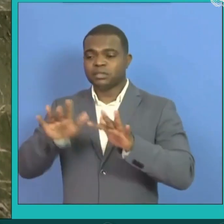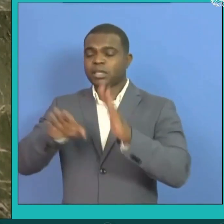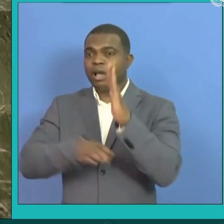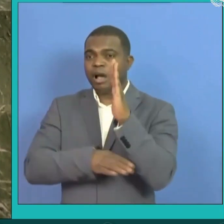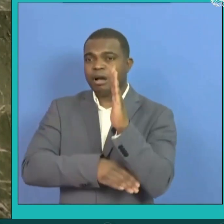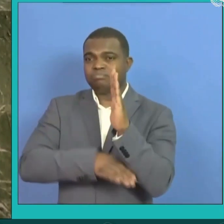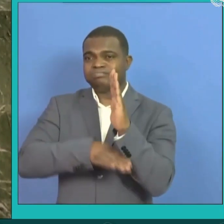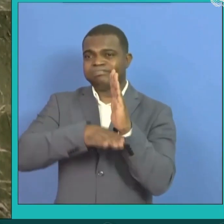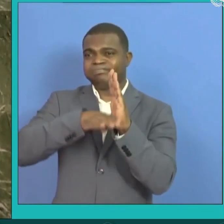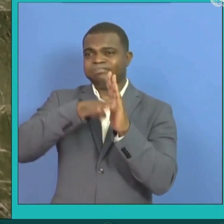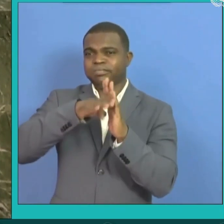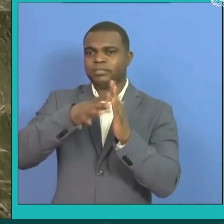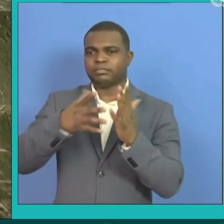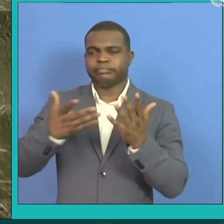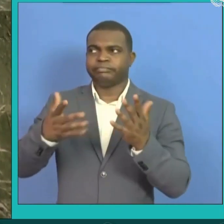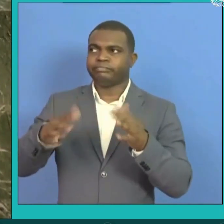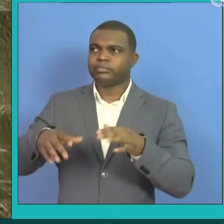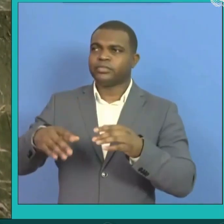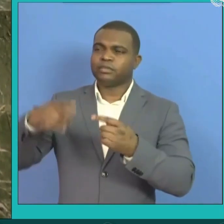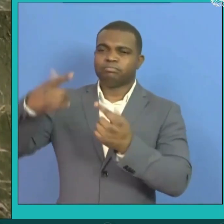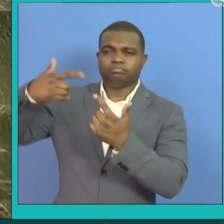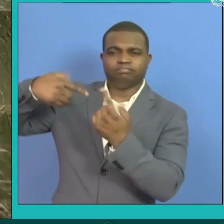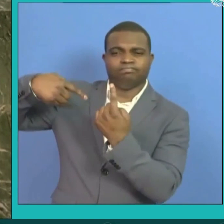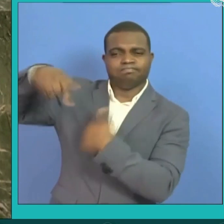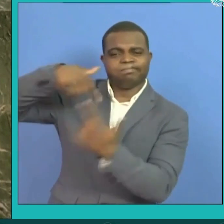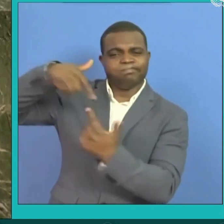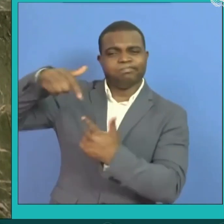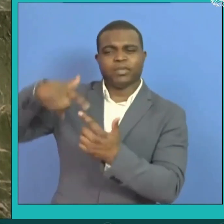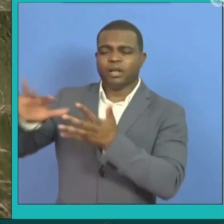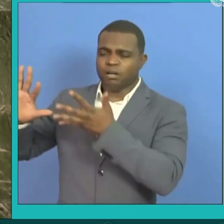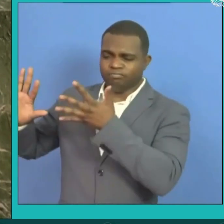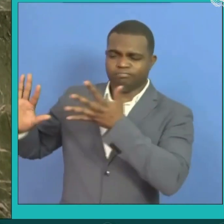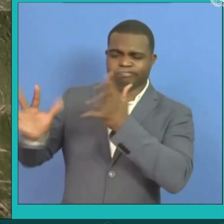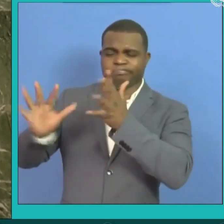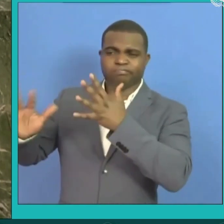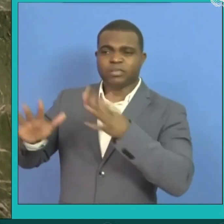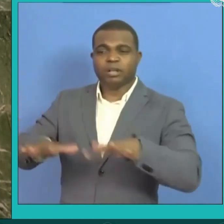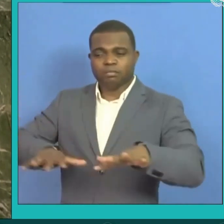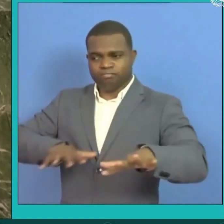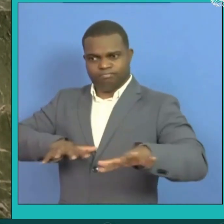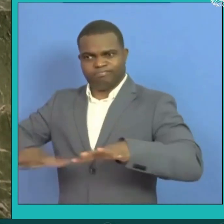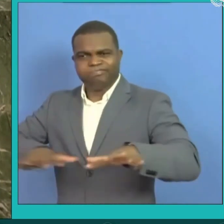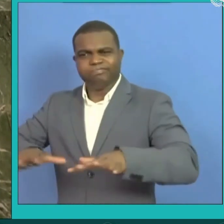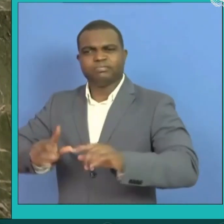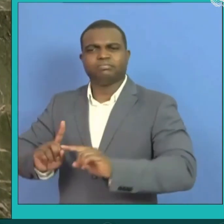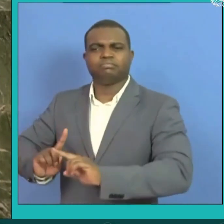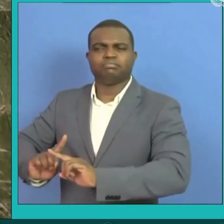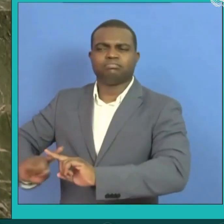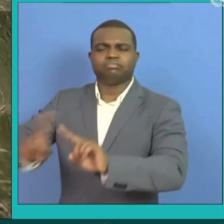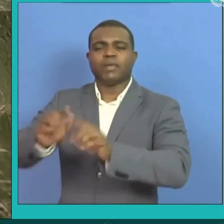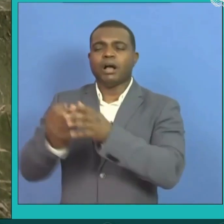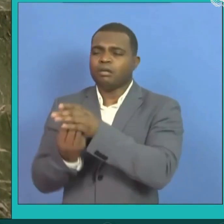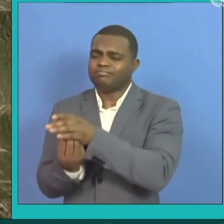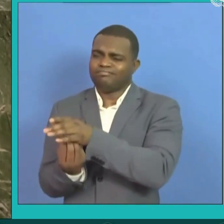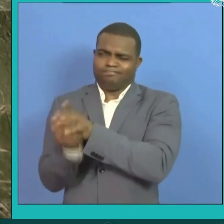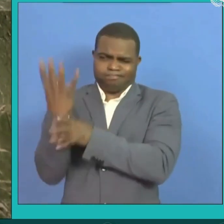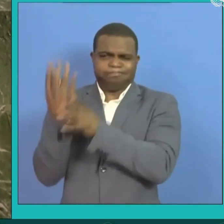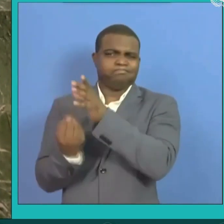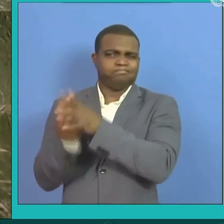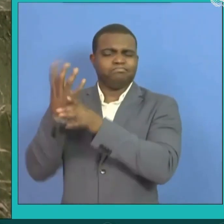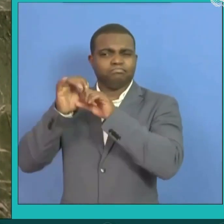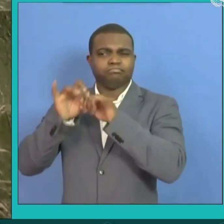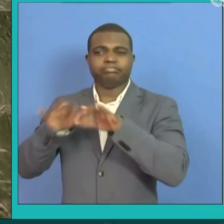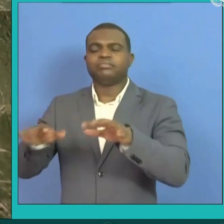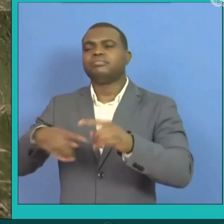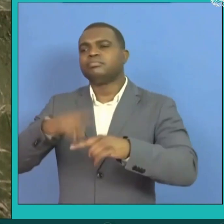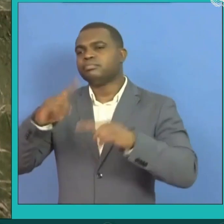of population, agriculture, land, civil infrastructure, and economic development in the coastal zone exacerbates